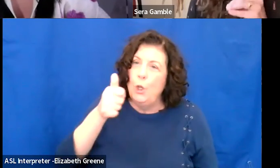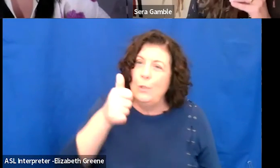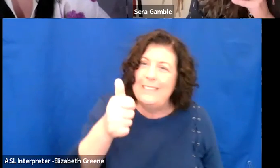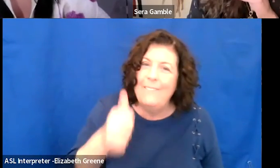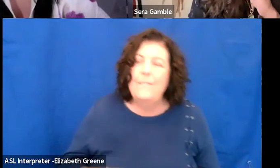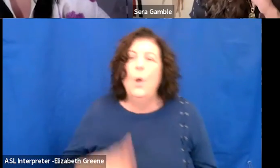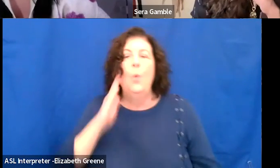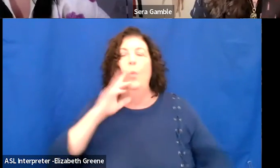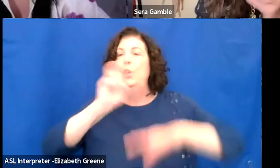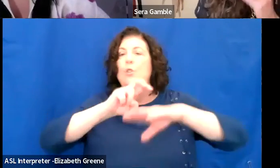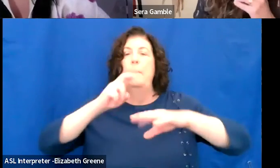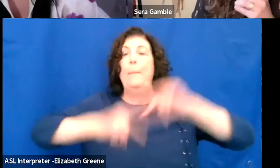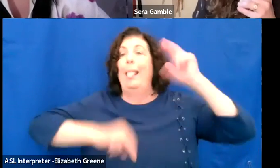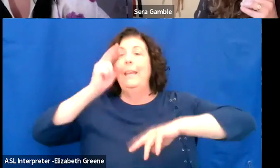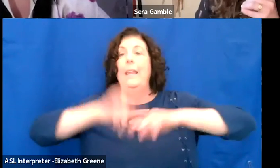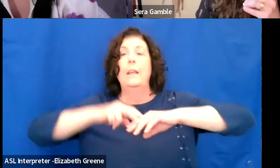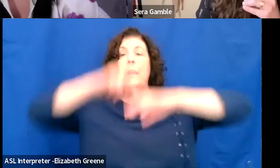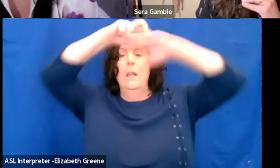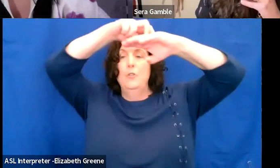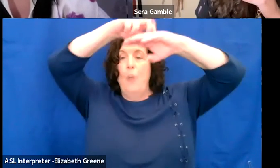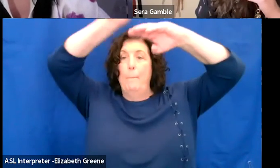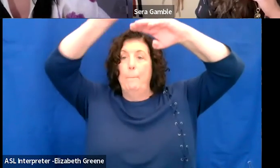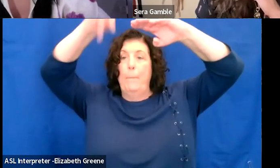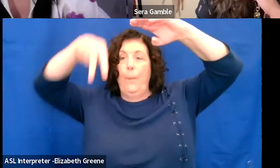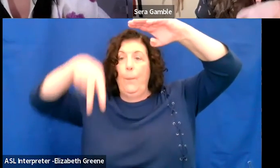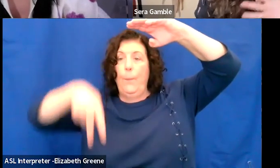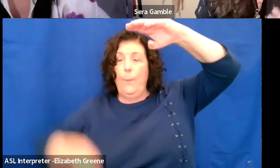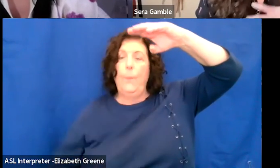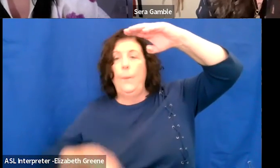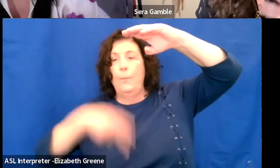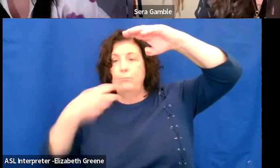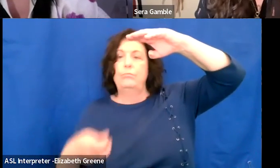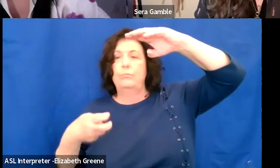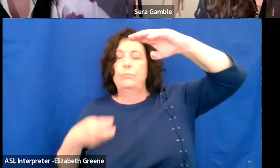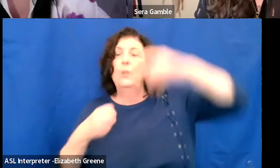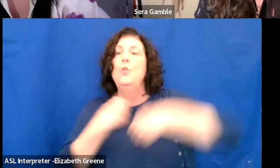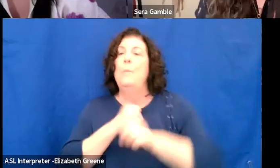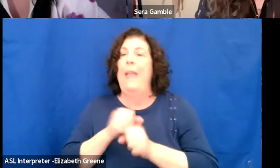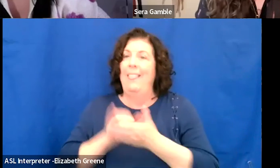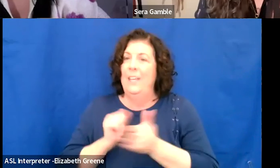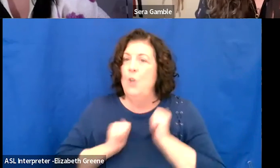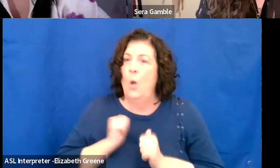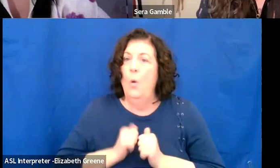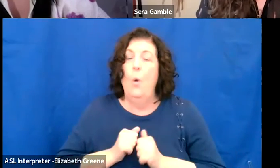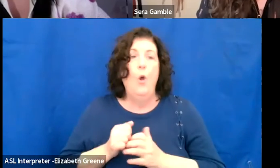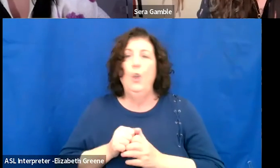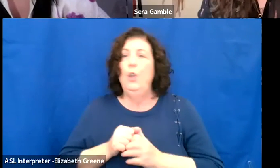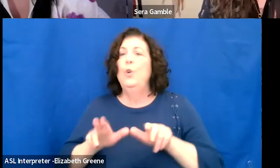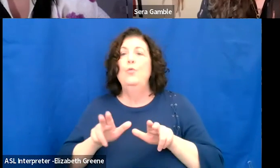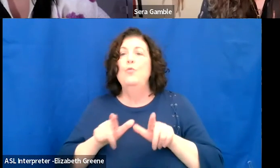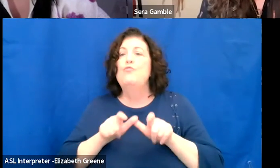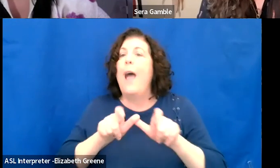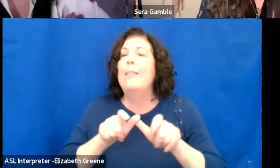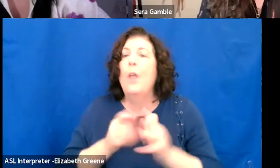building to make it. You would, like, run into a burning building to save it. And however that comes through is fine. They don't need you also